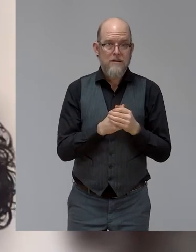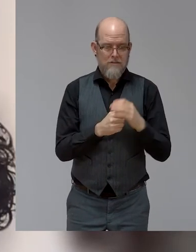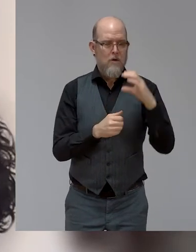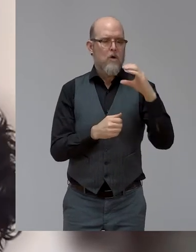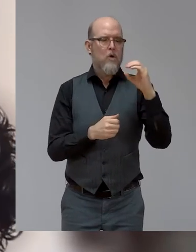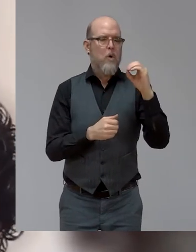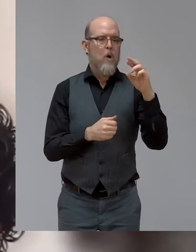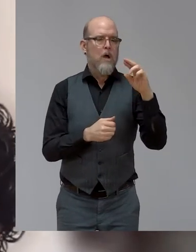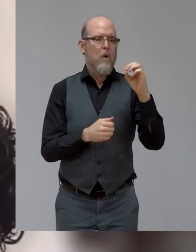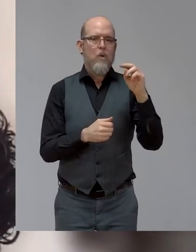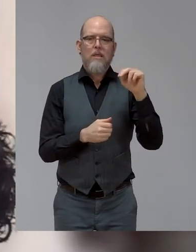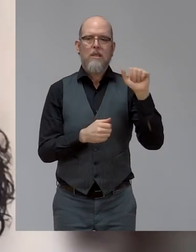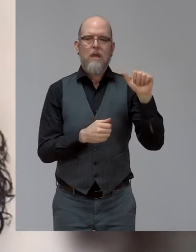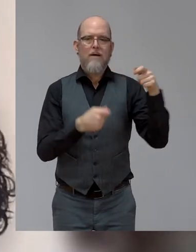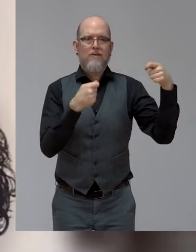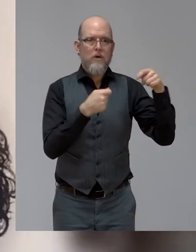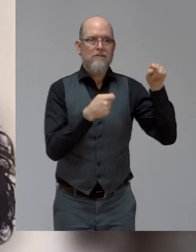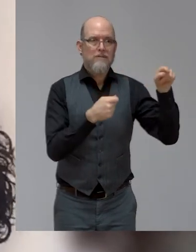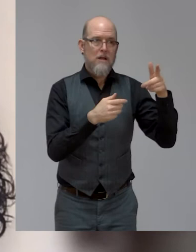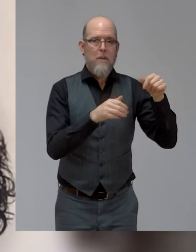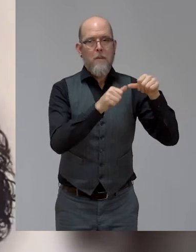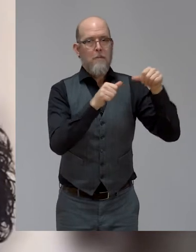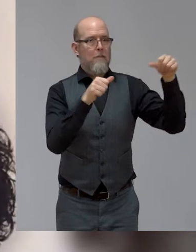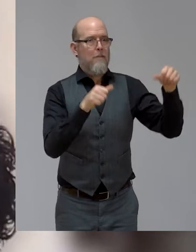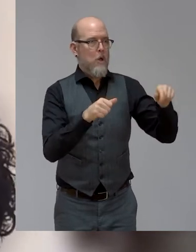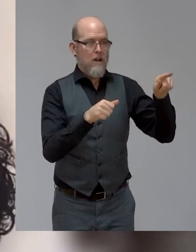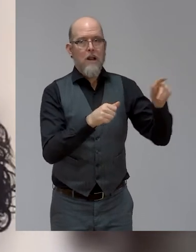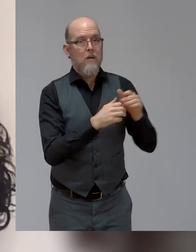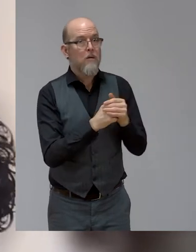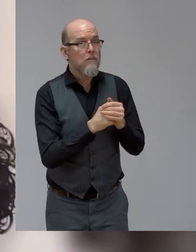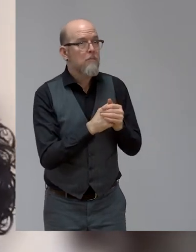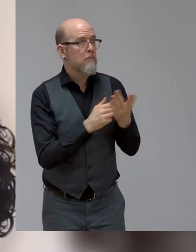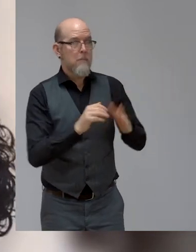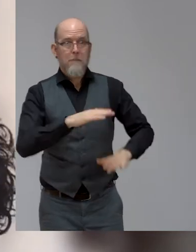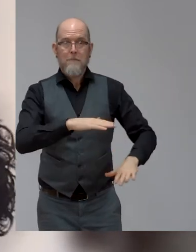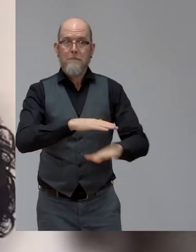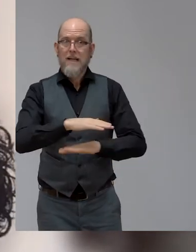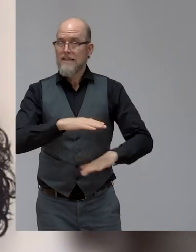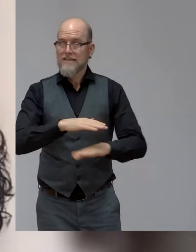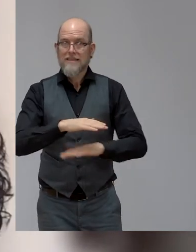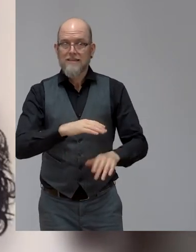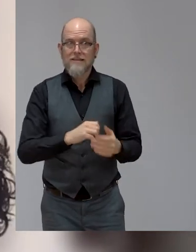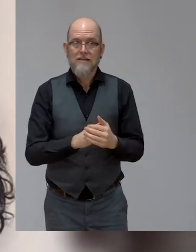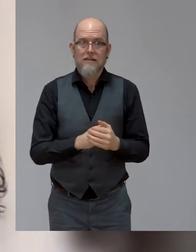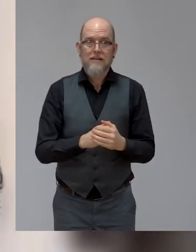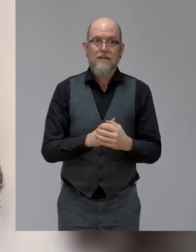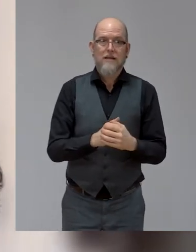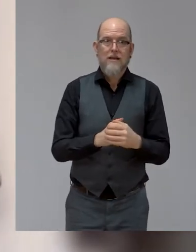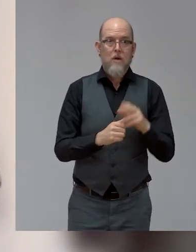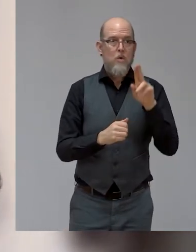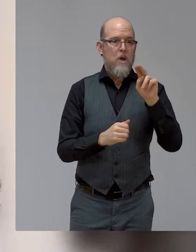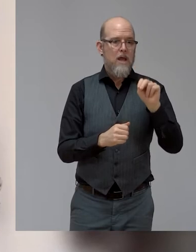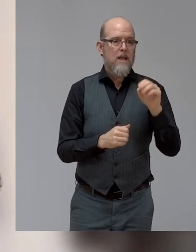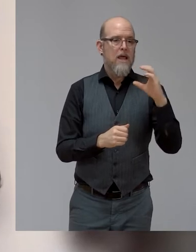of Persons with Disabilities. This program brought Colombian stakeholders together and invited them to take an active